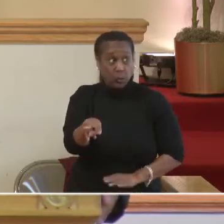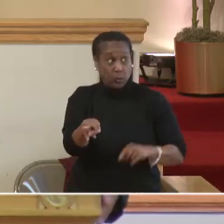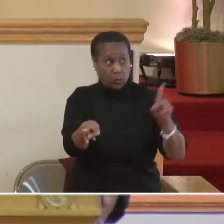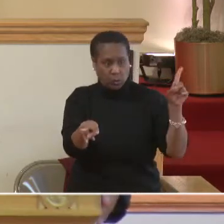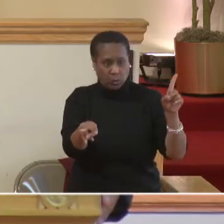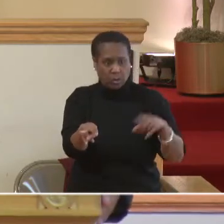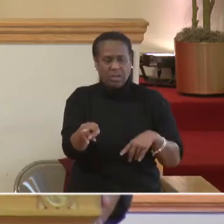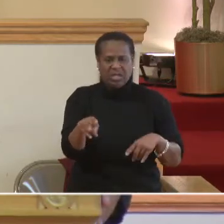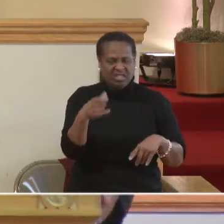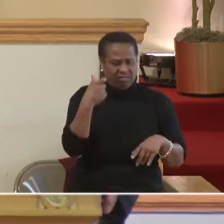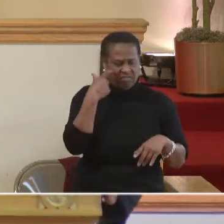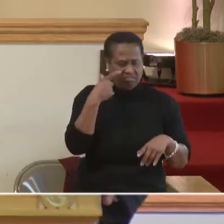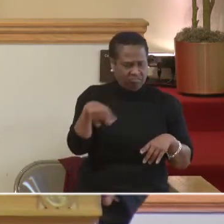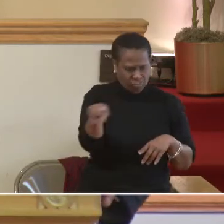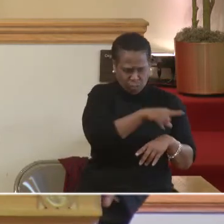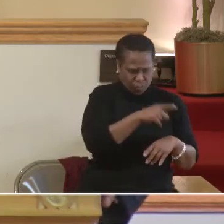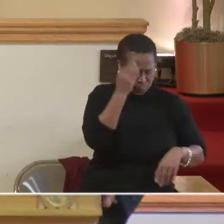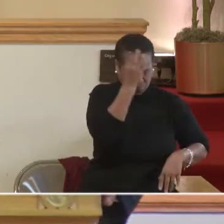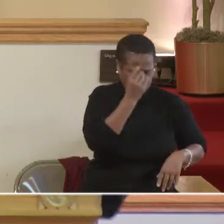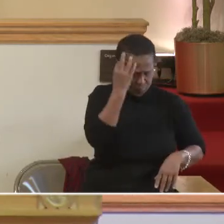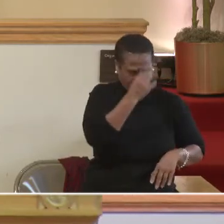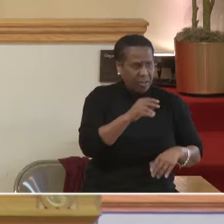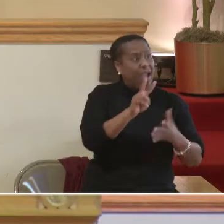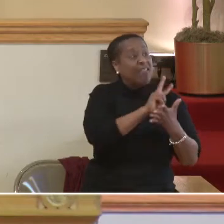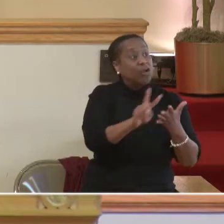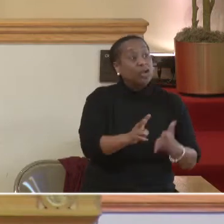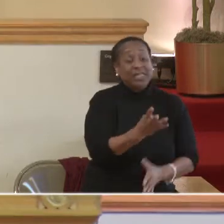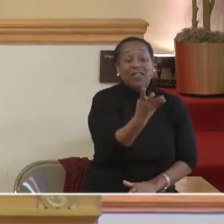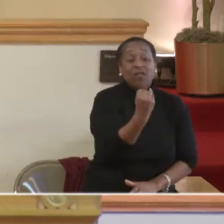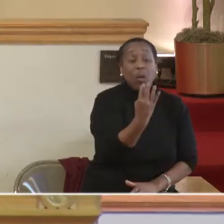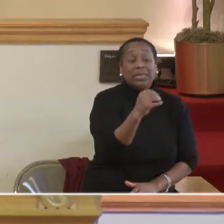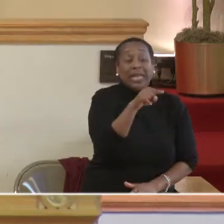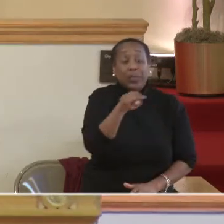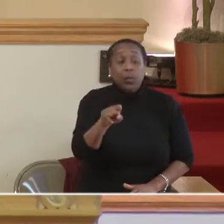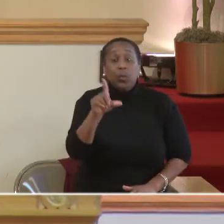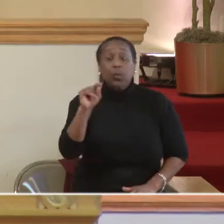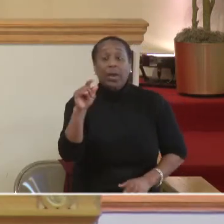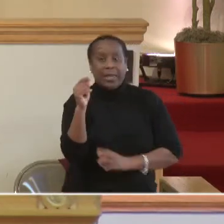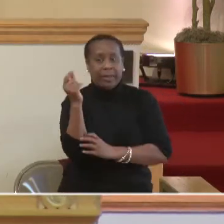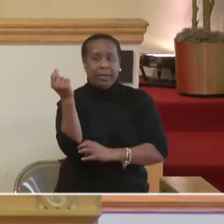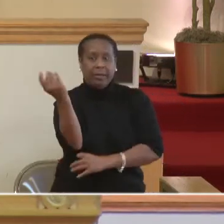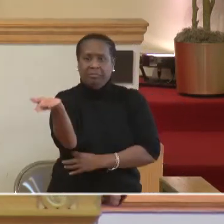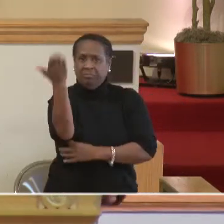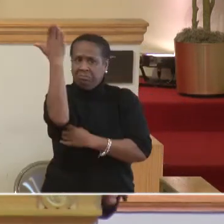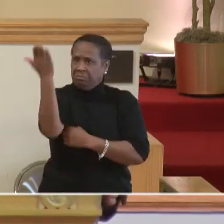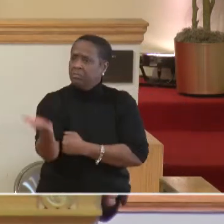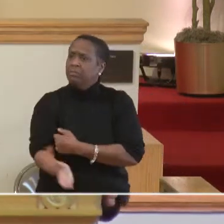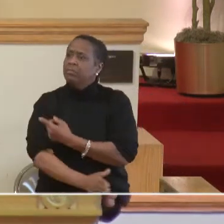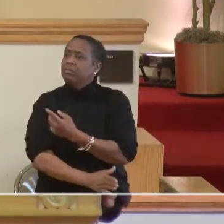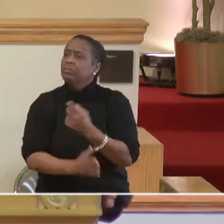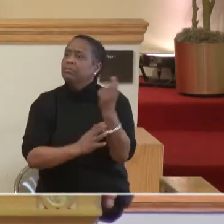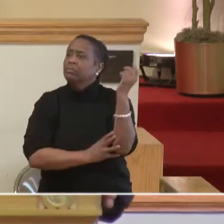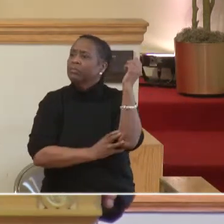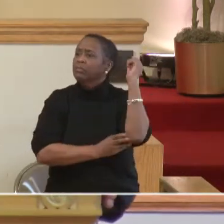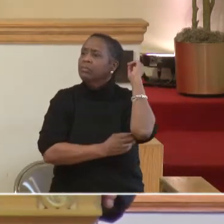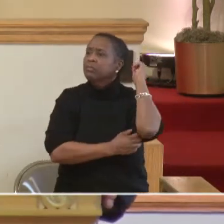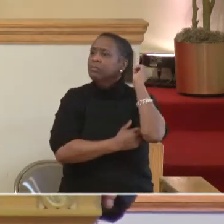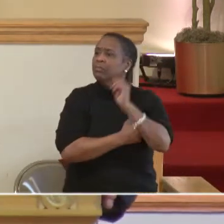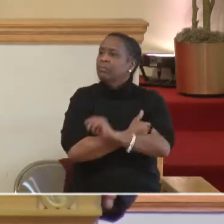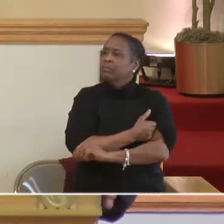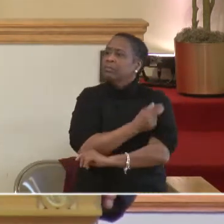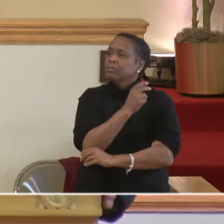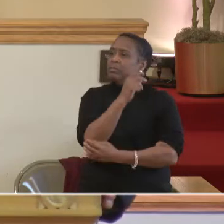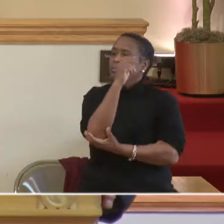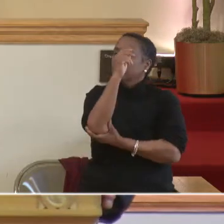for our sermonic consideration verses 14 through 20. Let us stand, those who can and will, to give